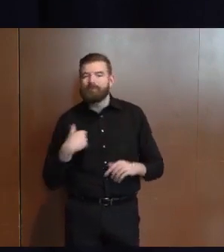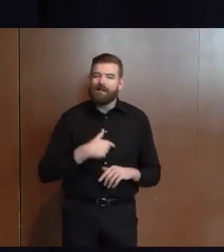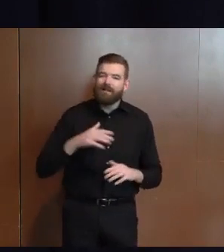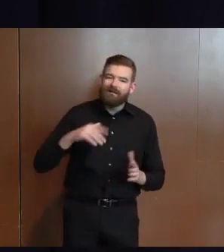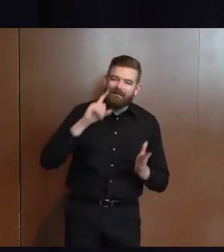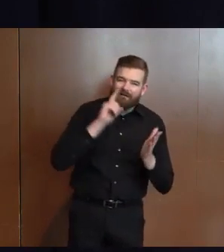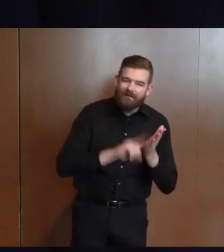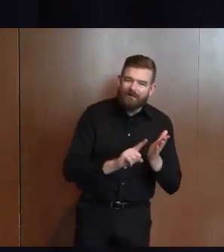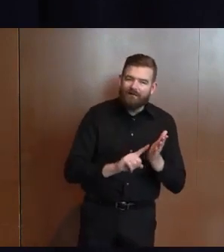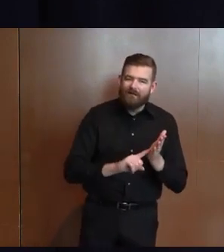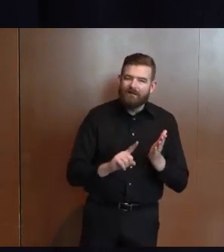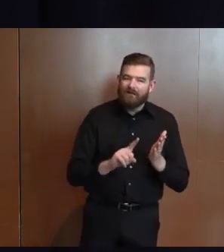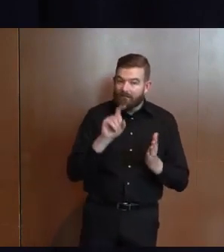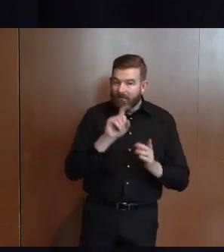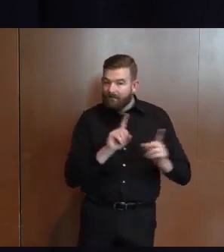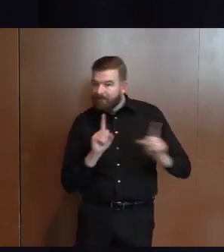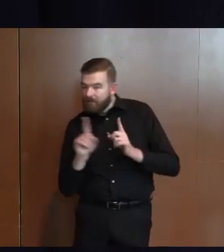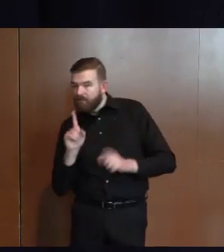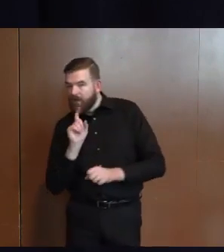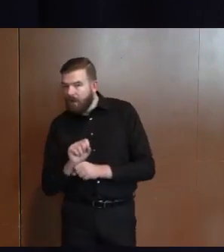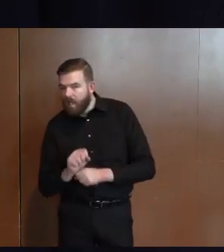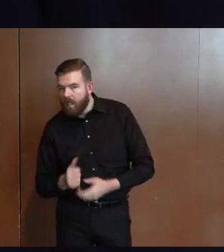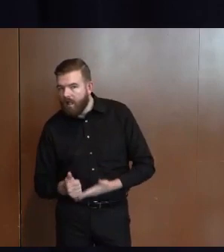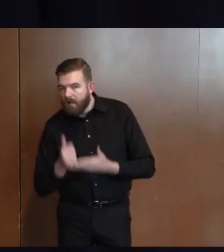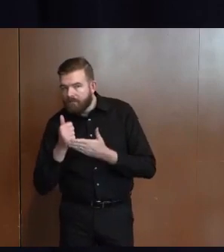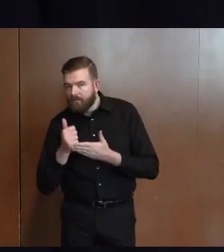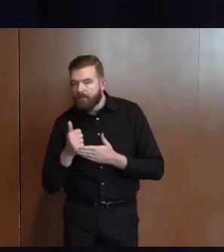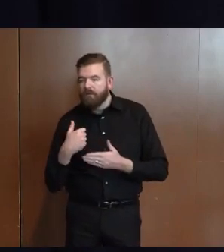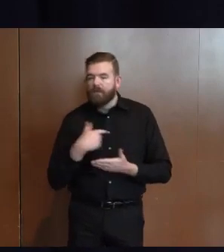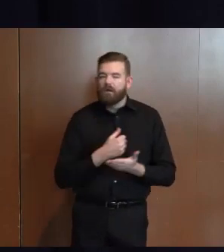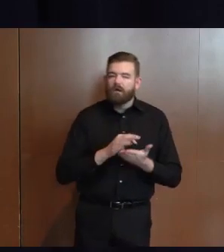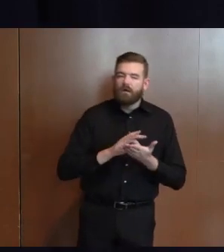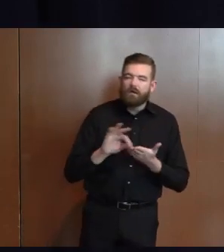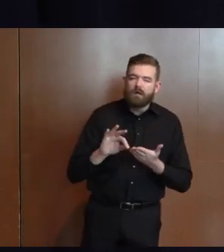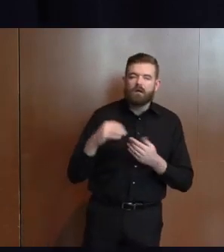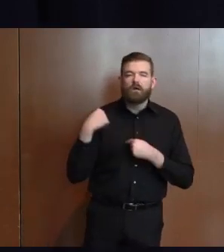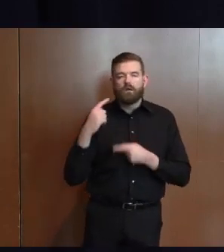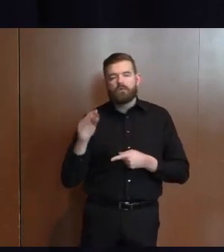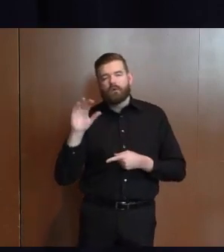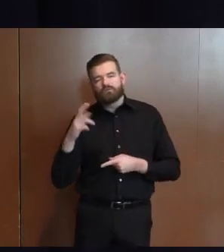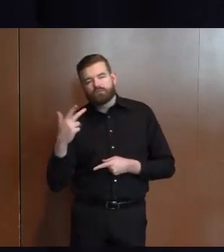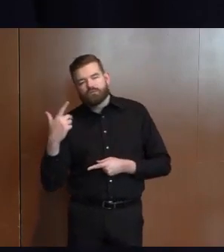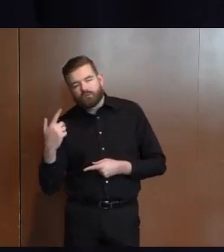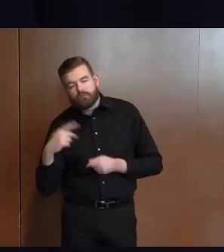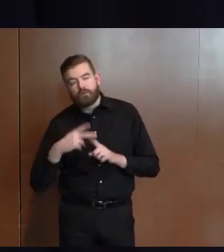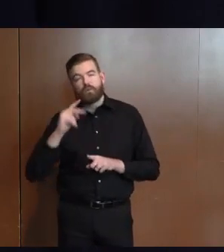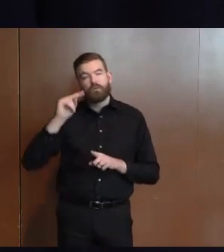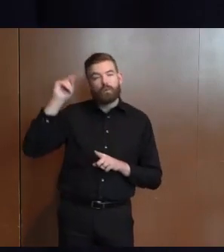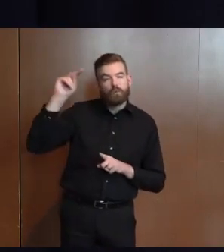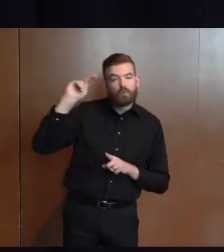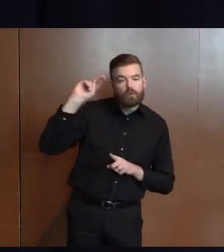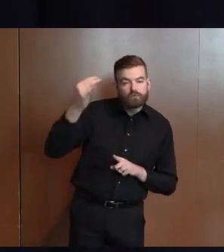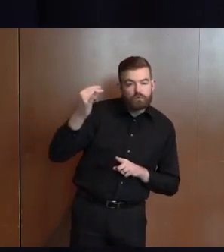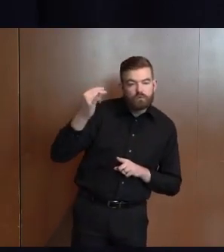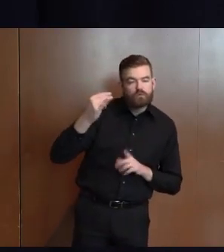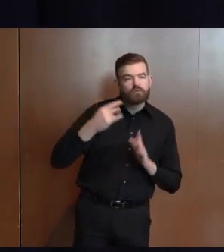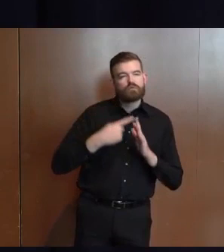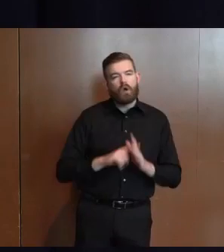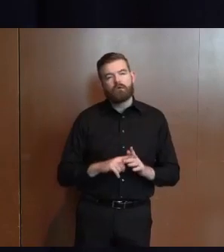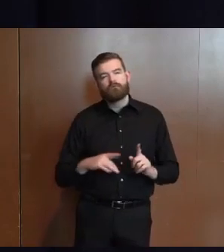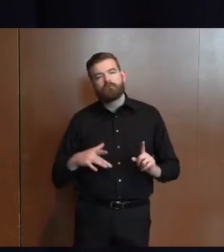counting 14 days from the 21st. Well, what I'm saying is in the northern part of the state, we're beginning to feel